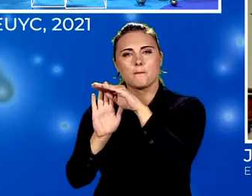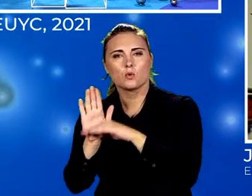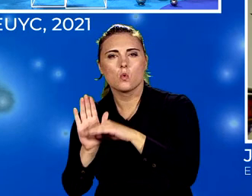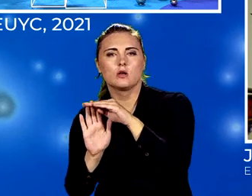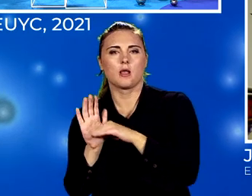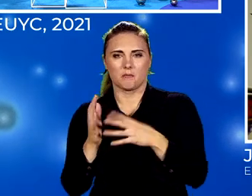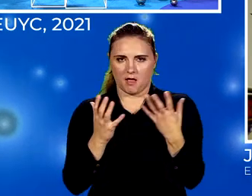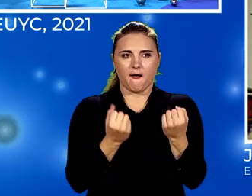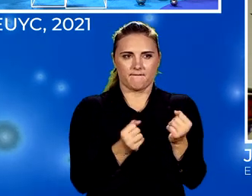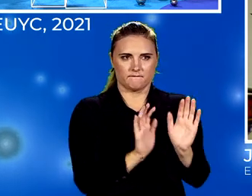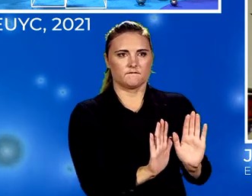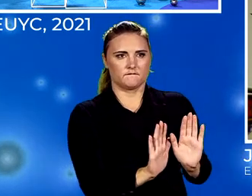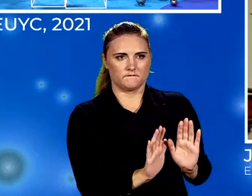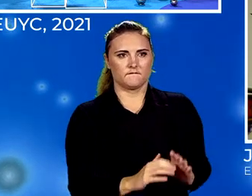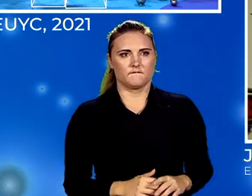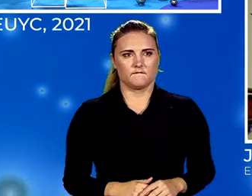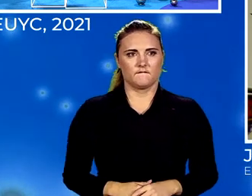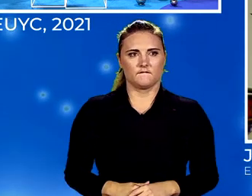perspective.